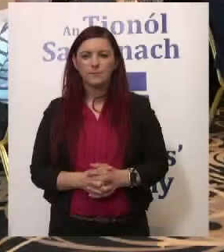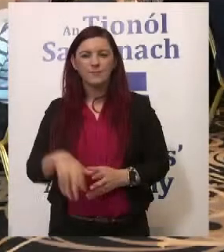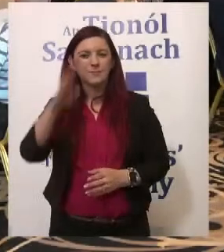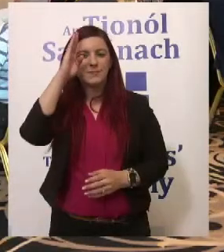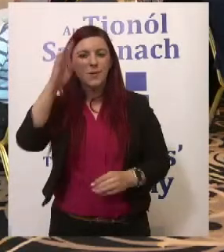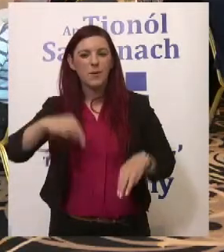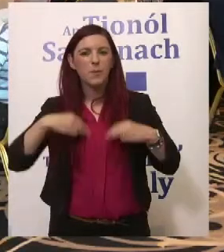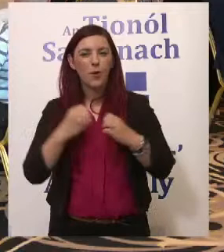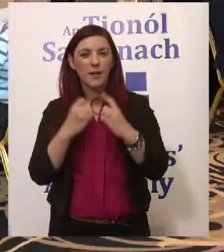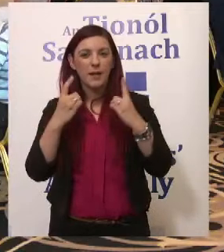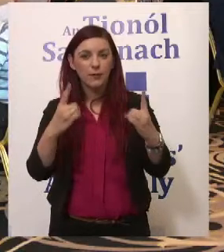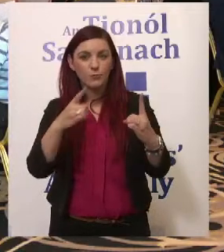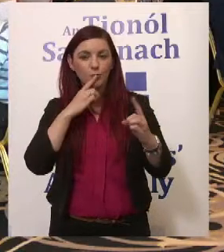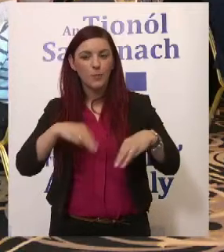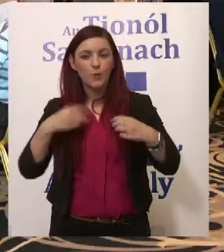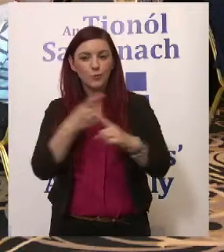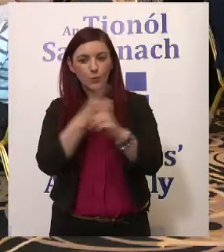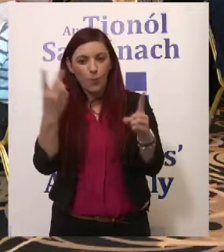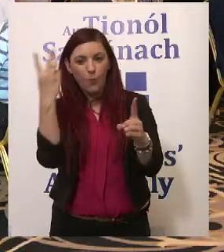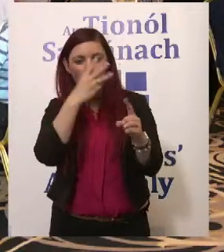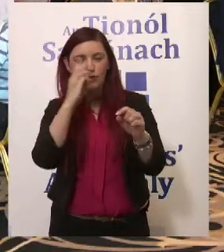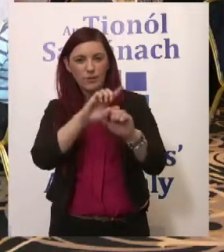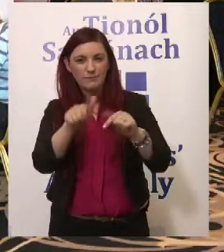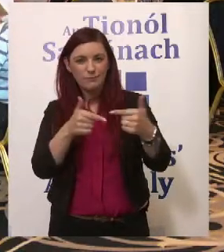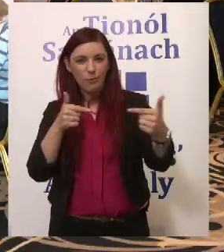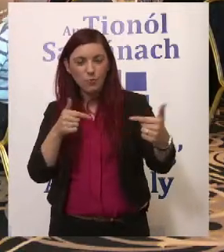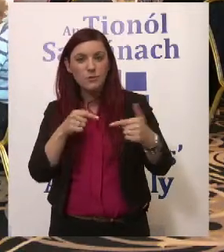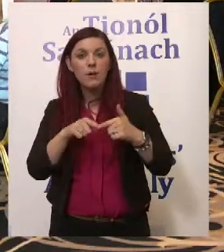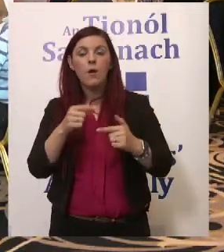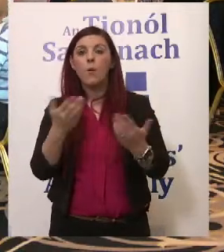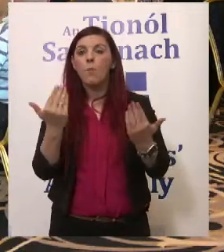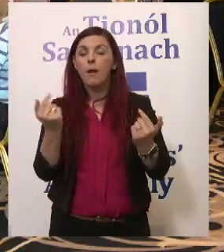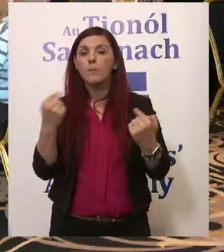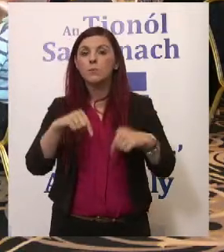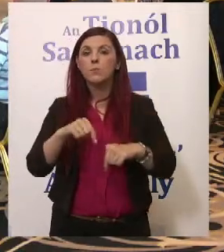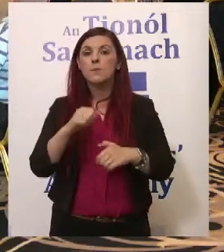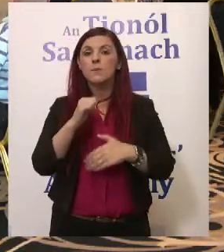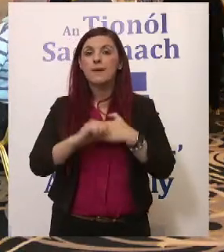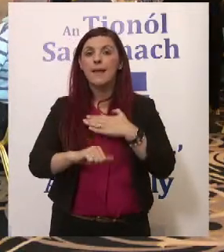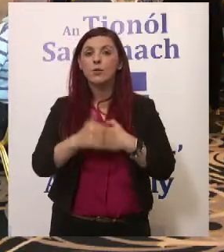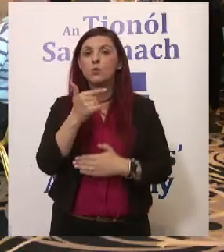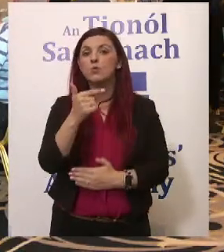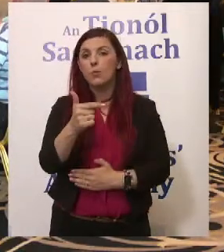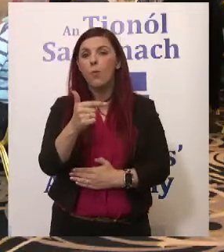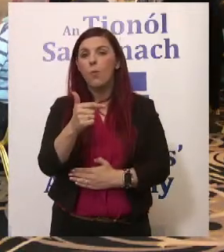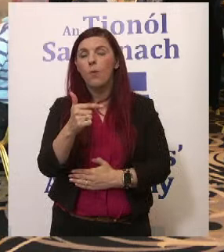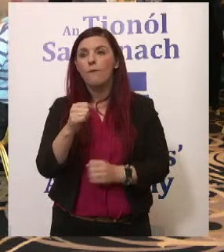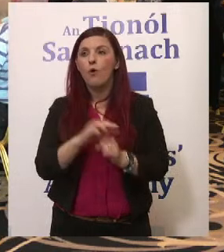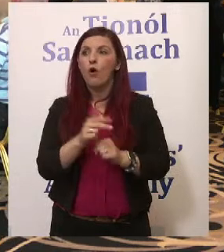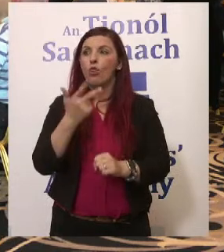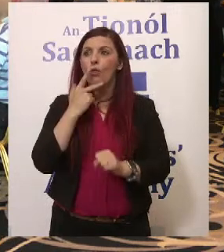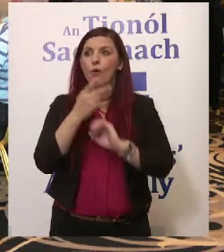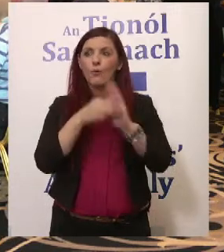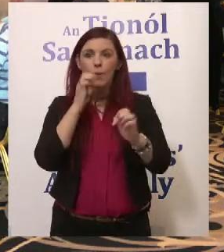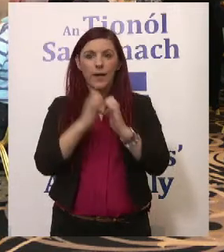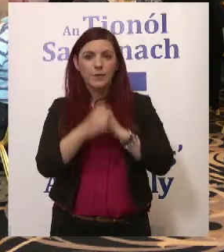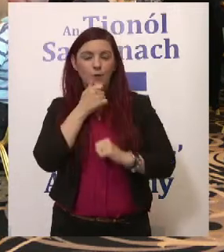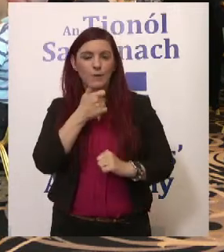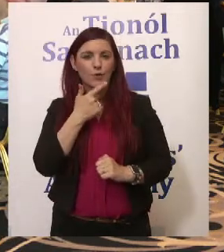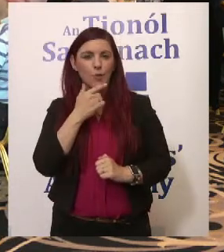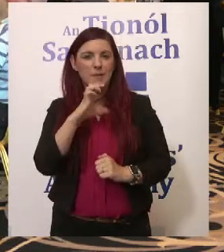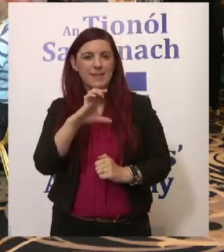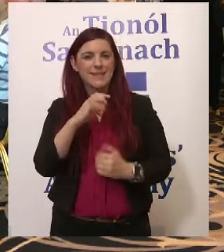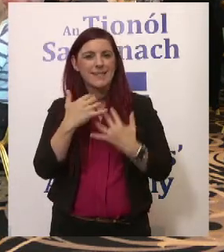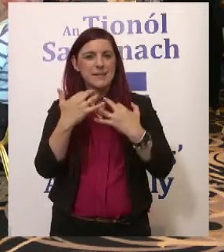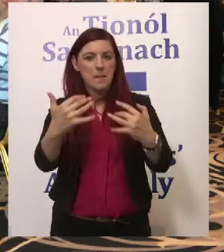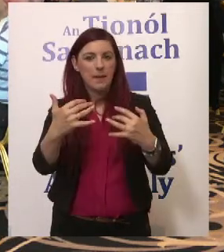Good morning to those joining us online. Welcome back to the second day of the third weekend for the Dublin Citizens Assembly live here